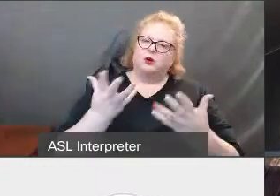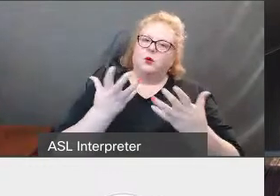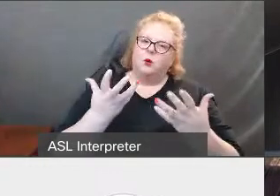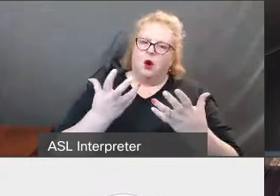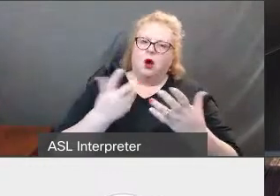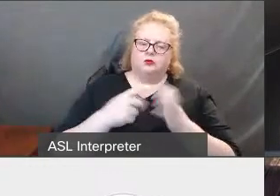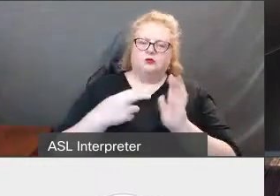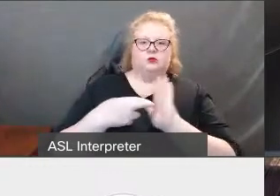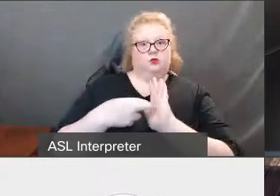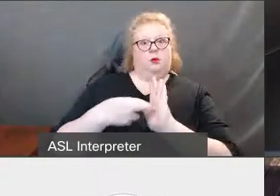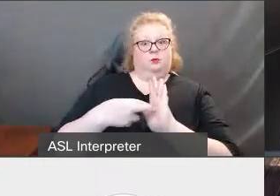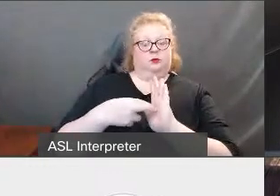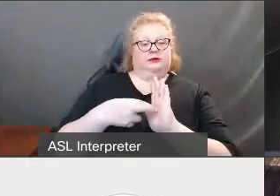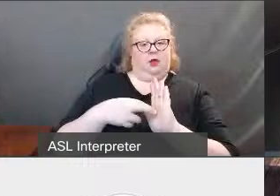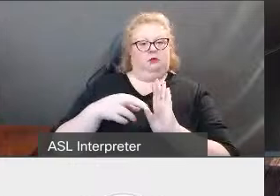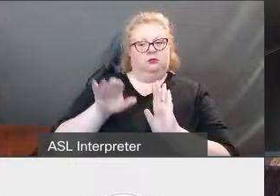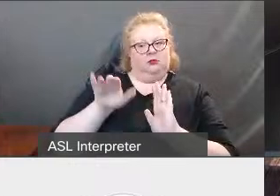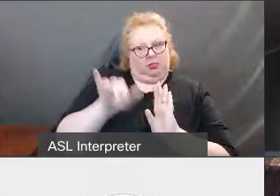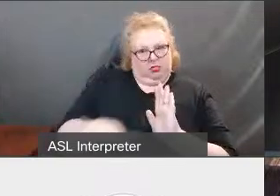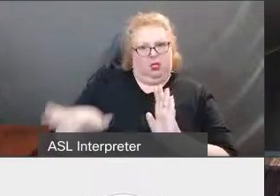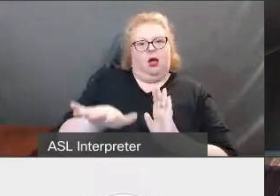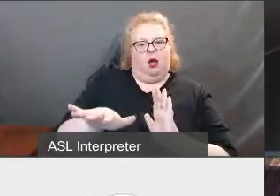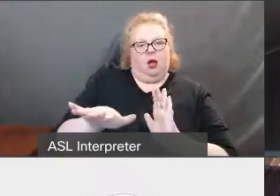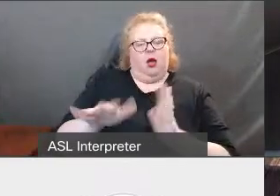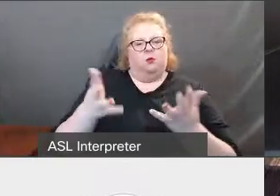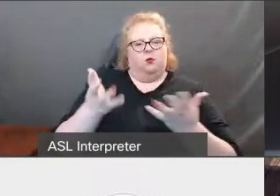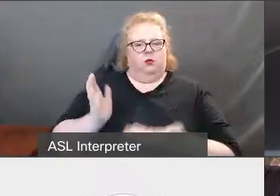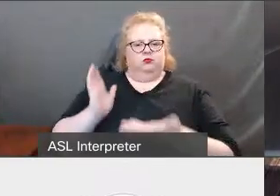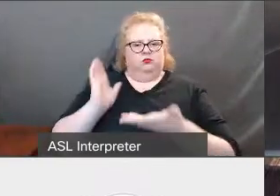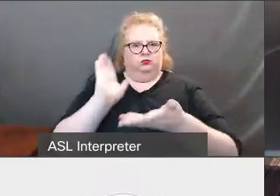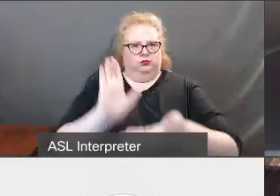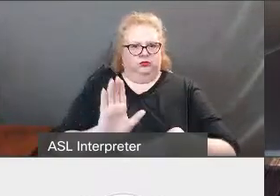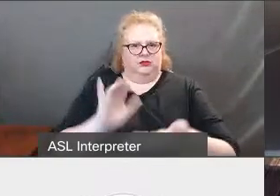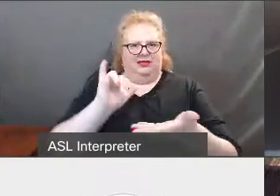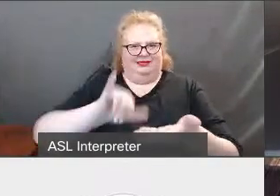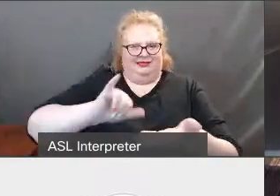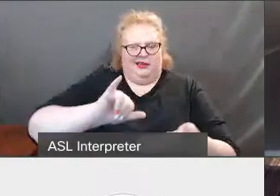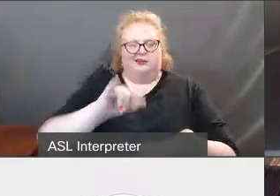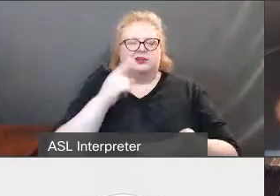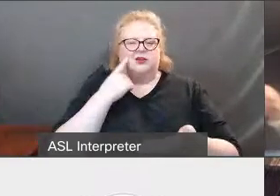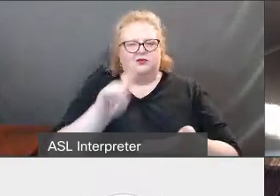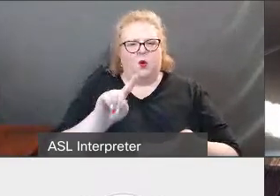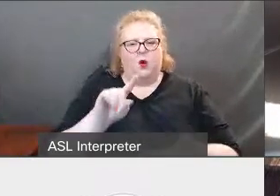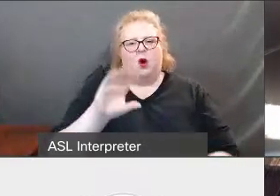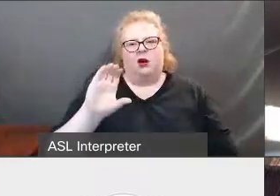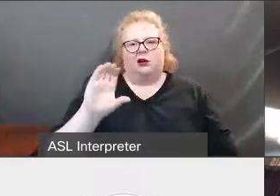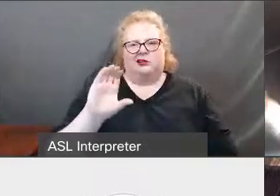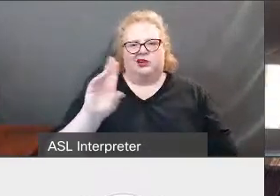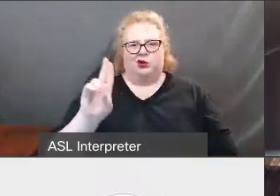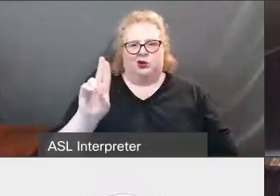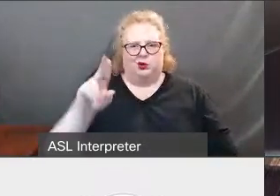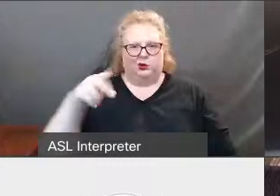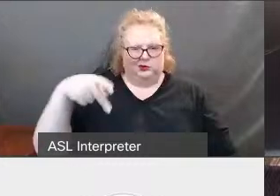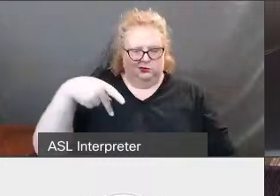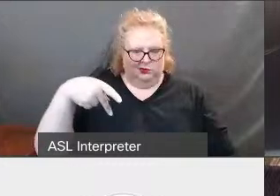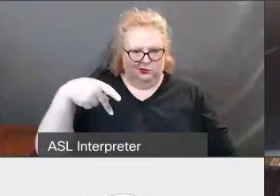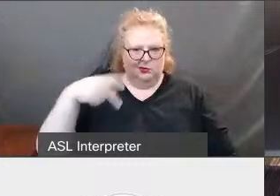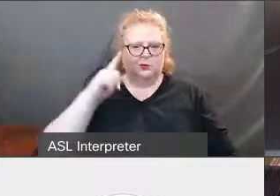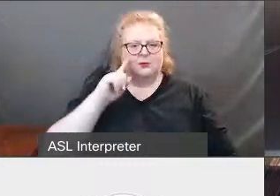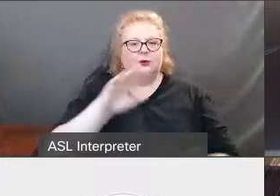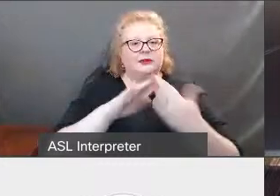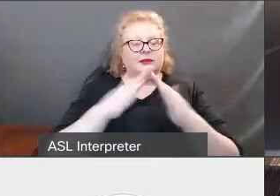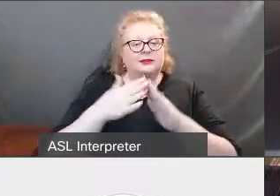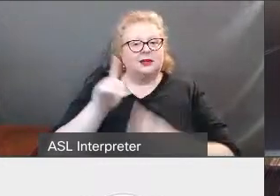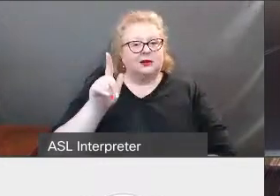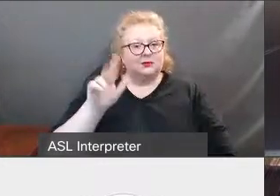them in presenting this conditional use permit to City of Little Rock.